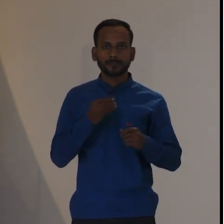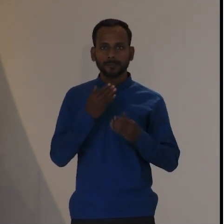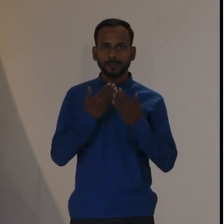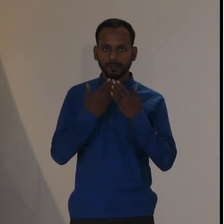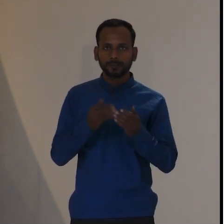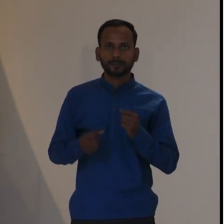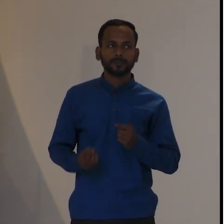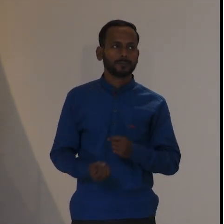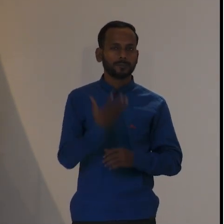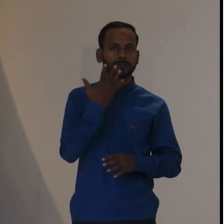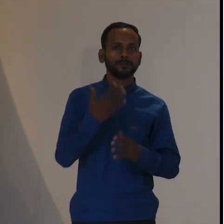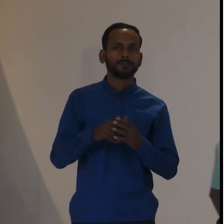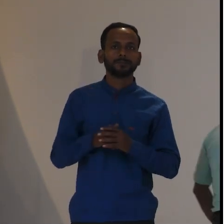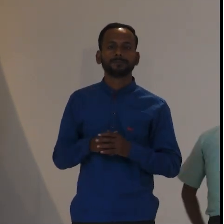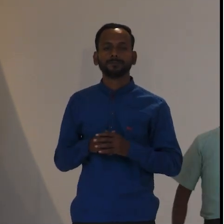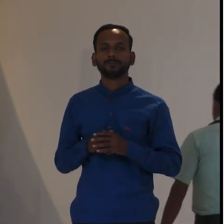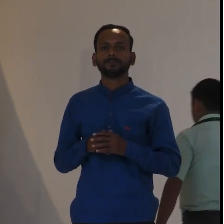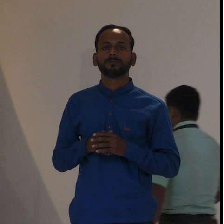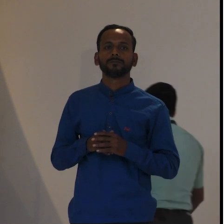Hi, good morning, and